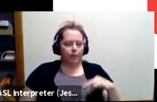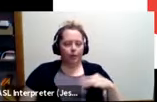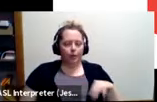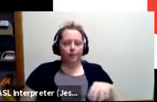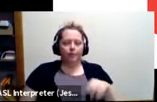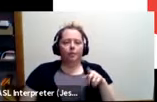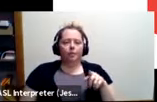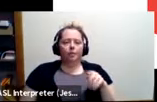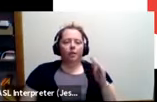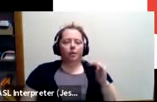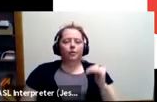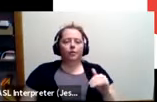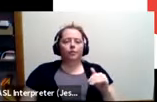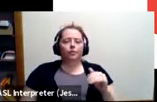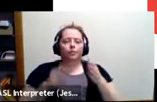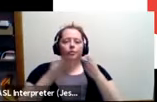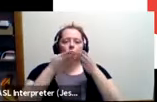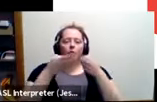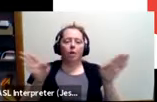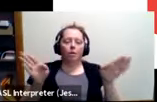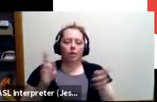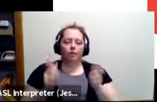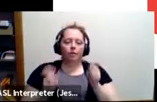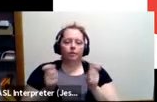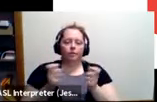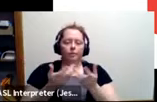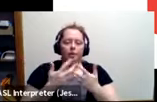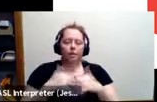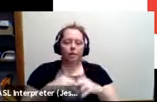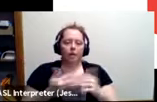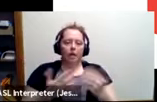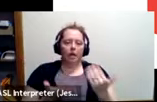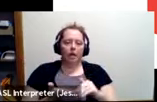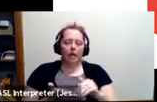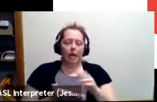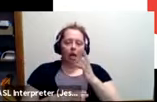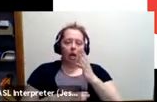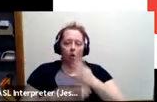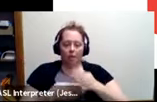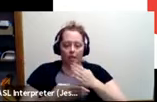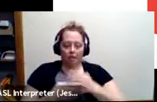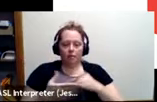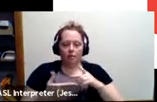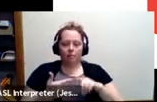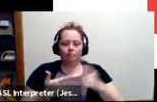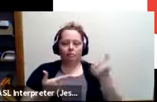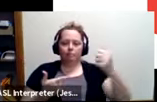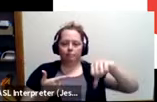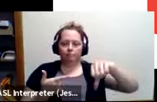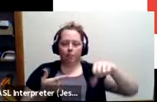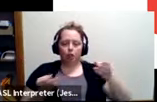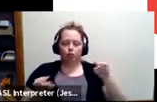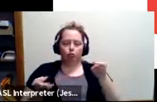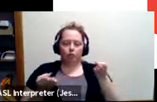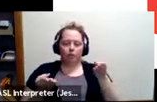Public accommodation, again, harassment, denial of services, different or worse treatment.